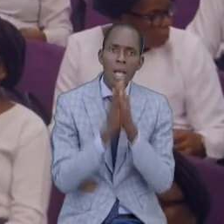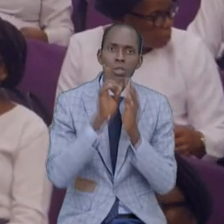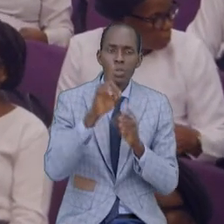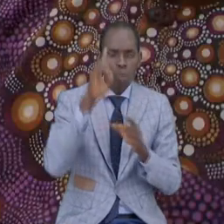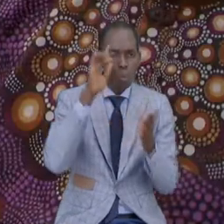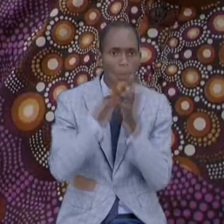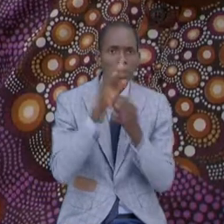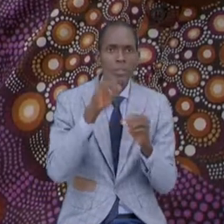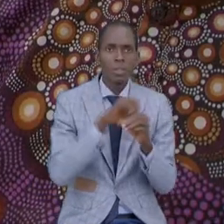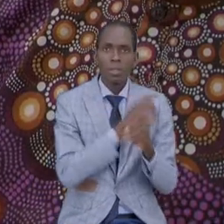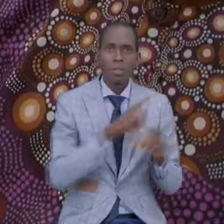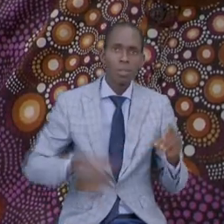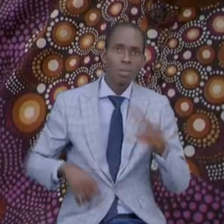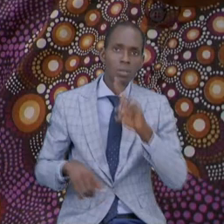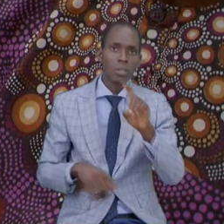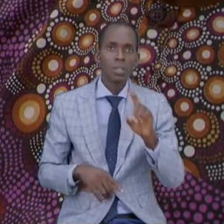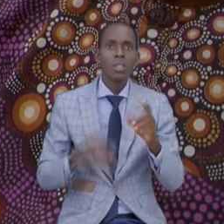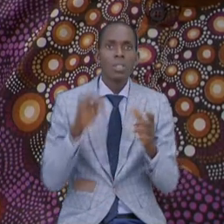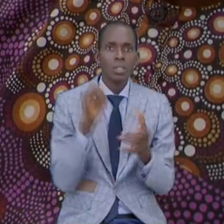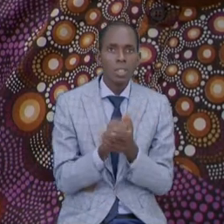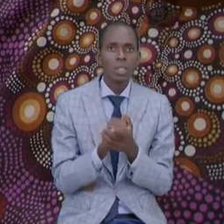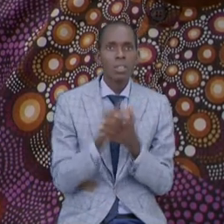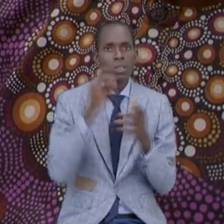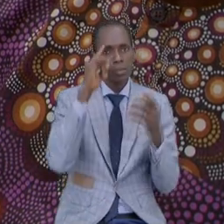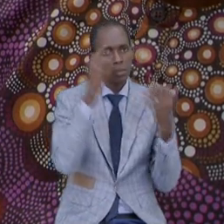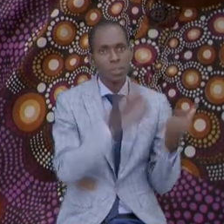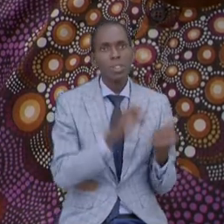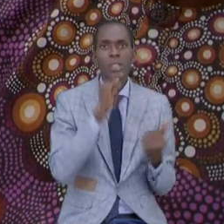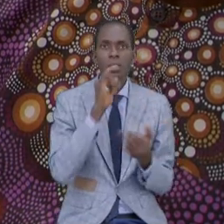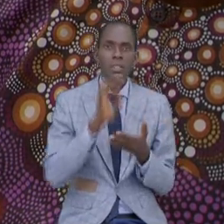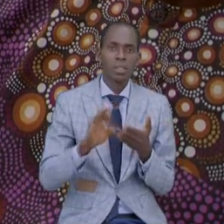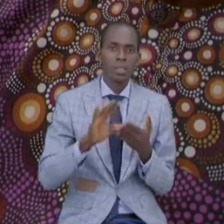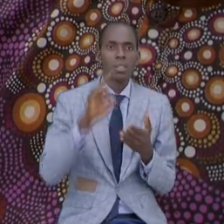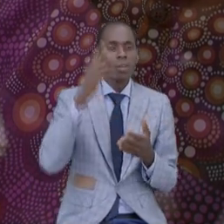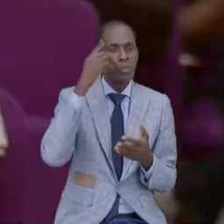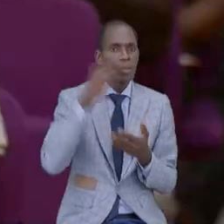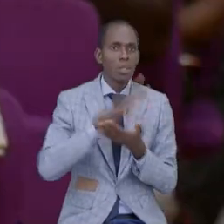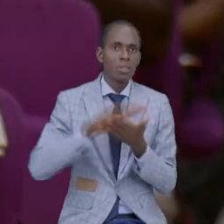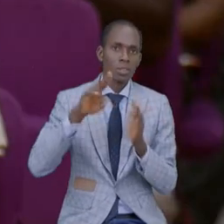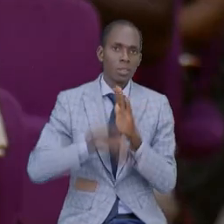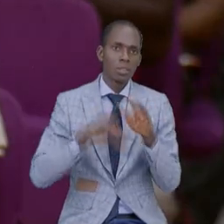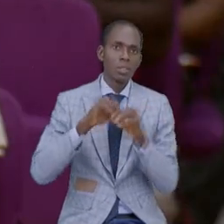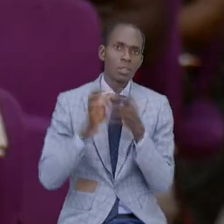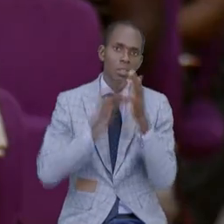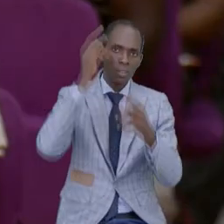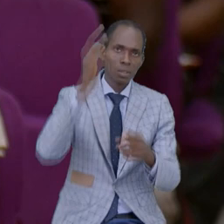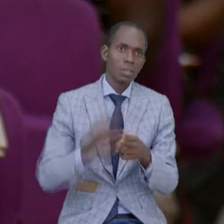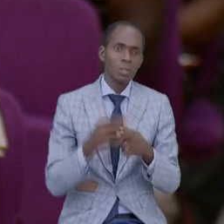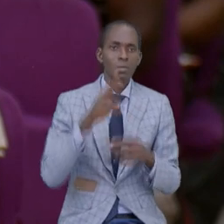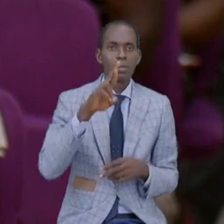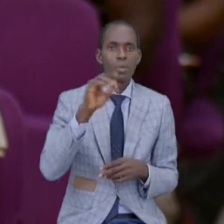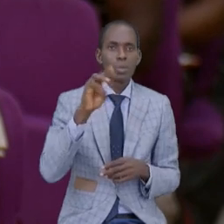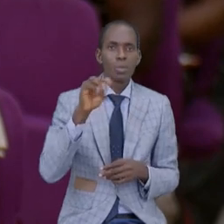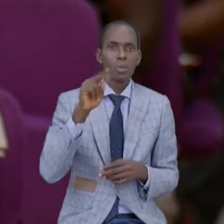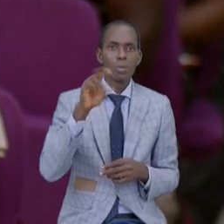the Lord? That faith is counted for righteousness in Jesus' name. Romans